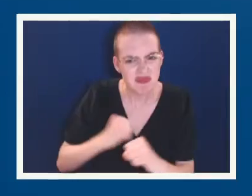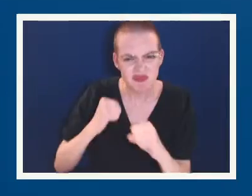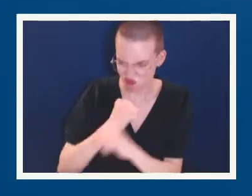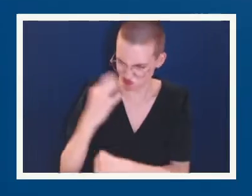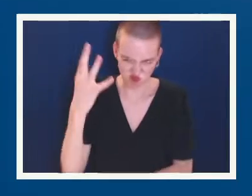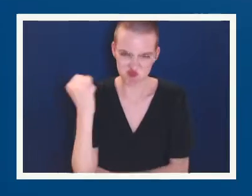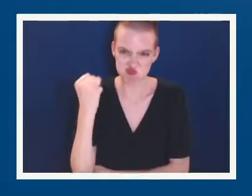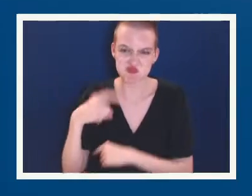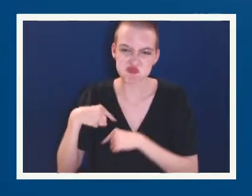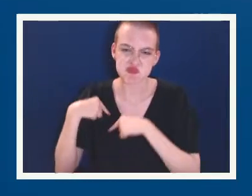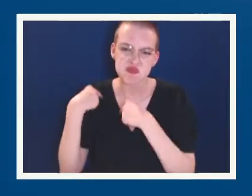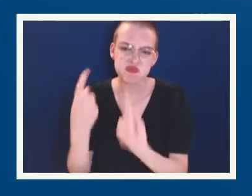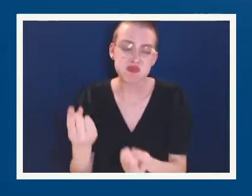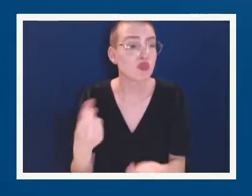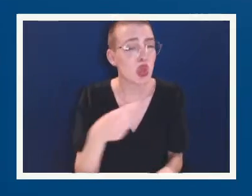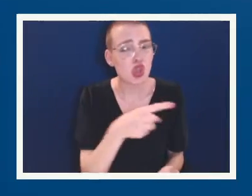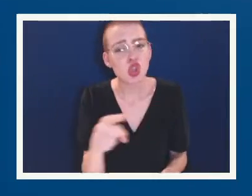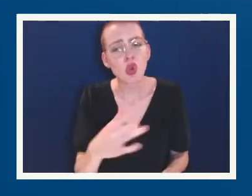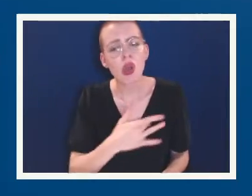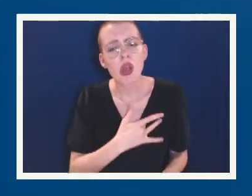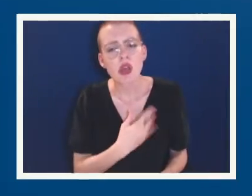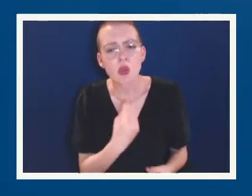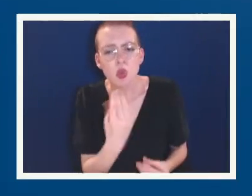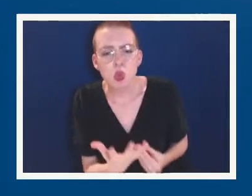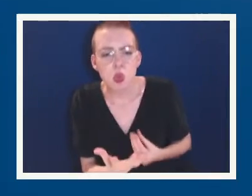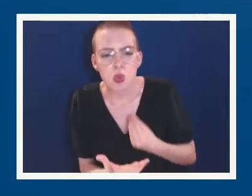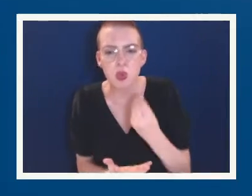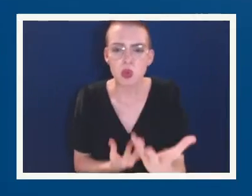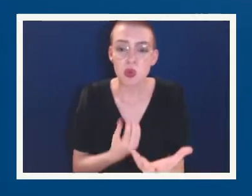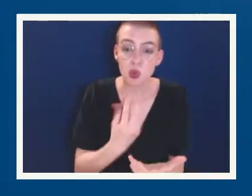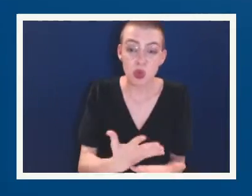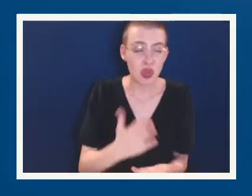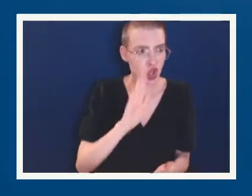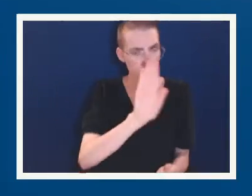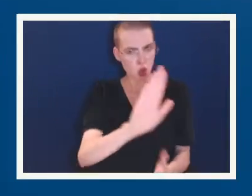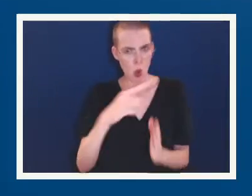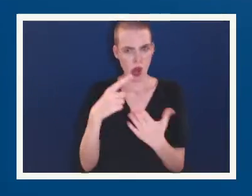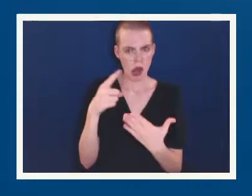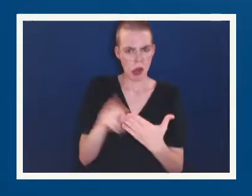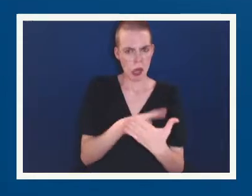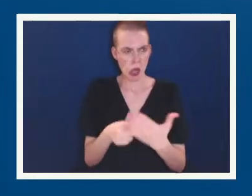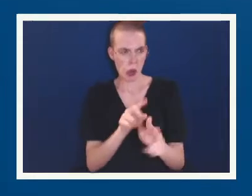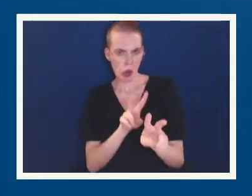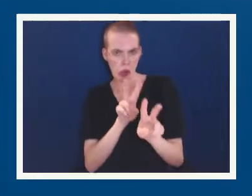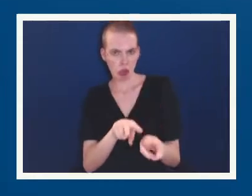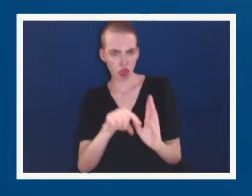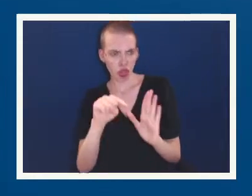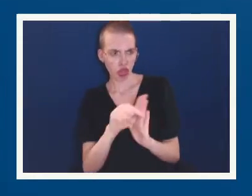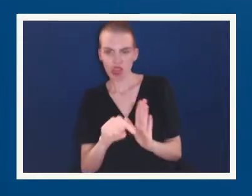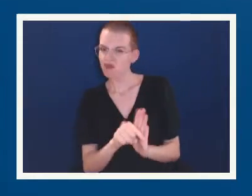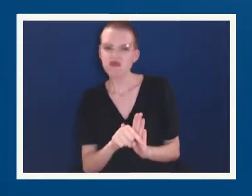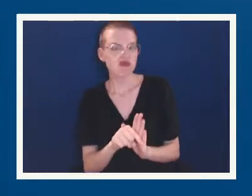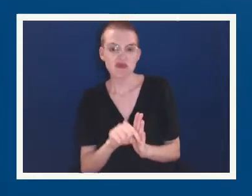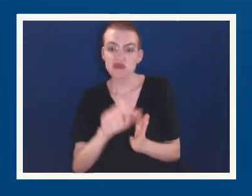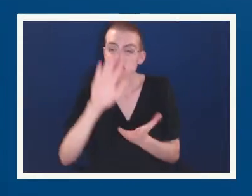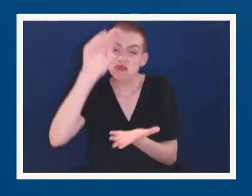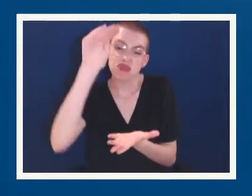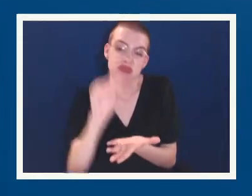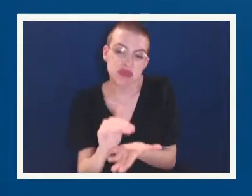generous, the least prejudiced, and the most engaged generation in American history.